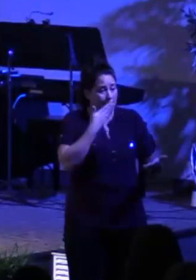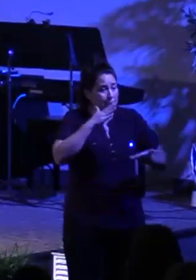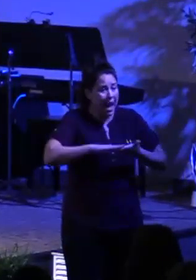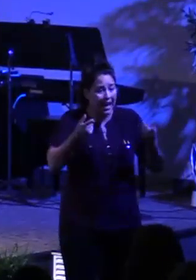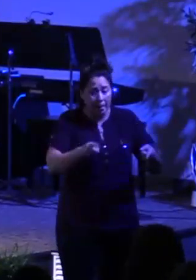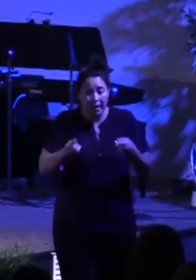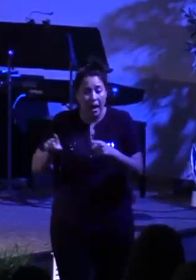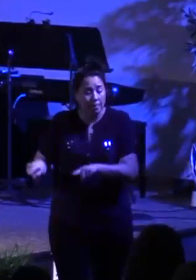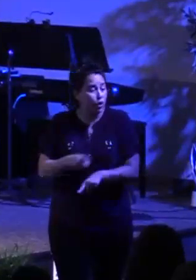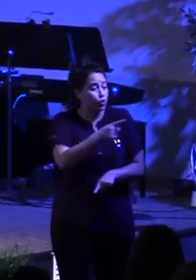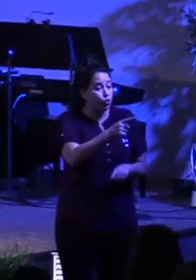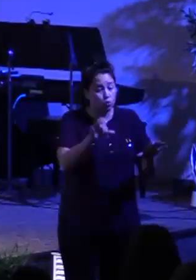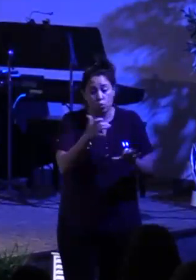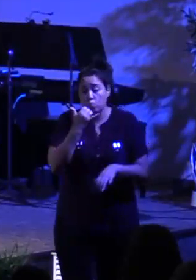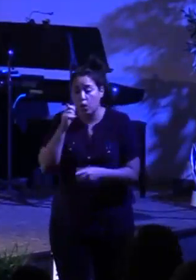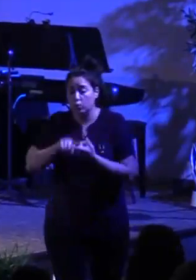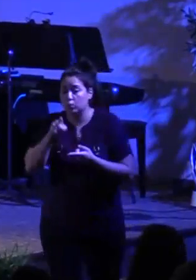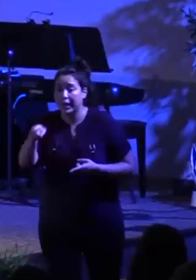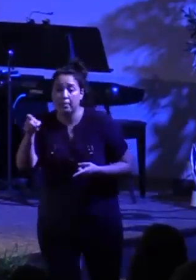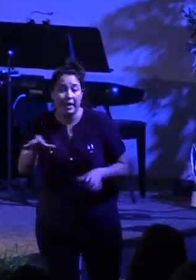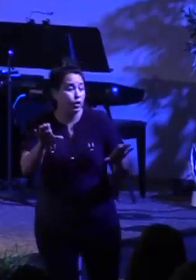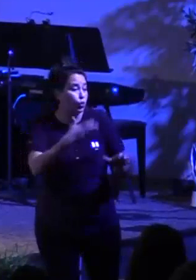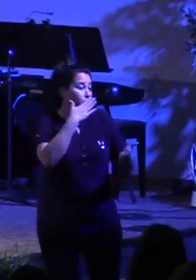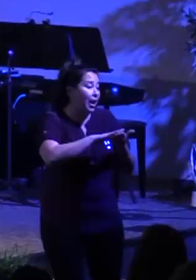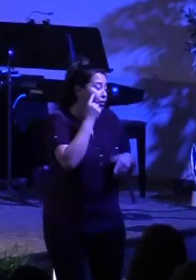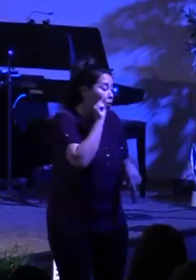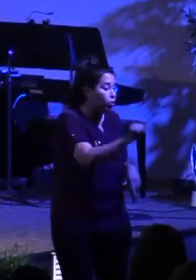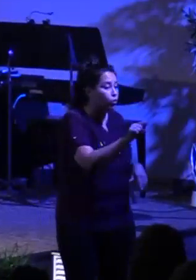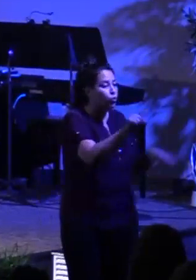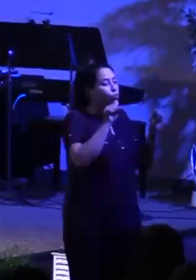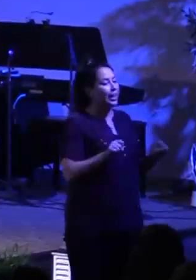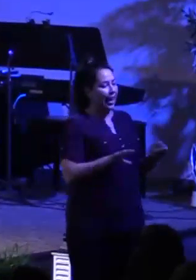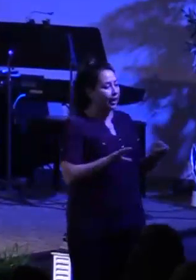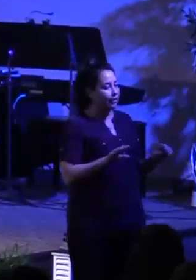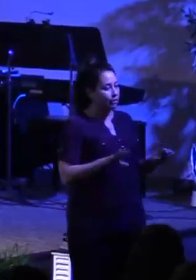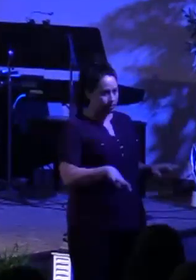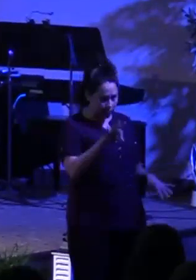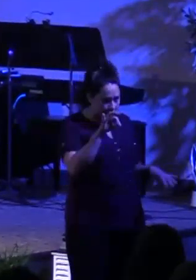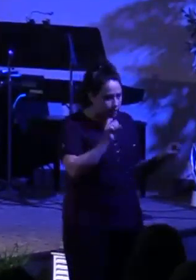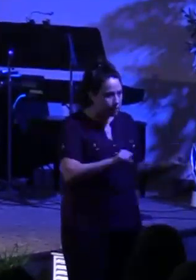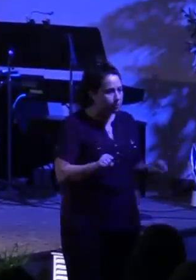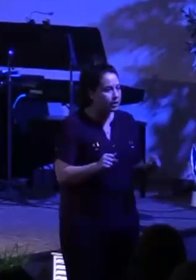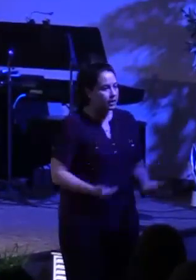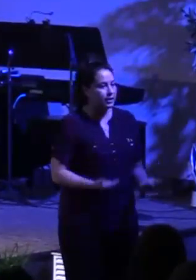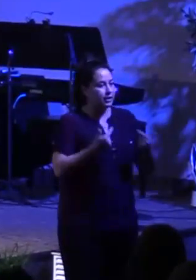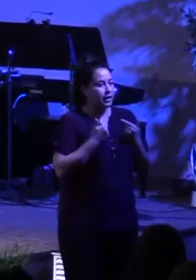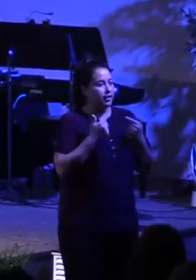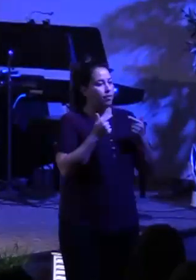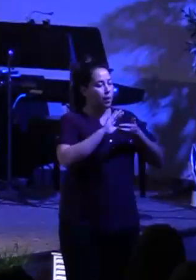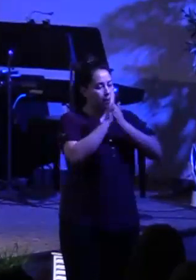wrong you, you can find the ability to live in a state of peace and